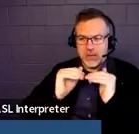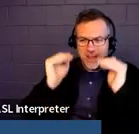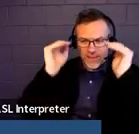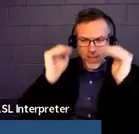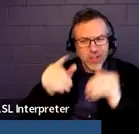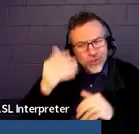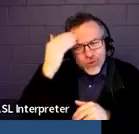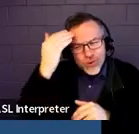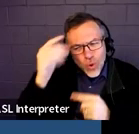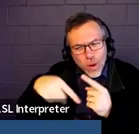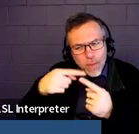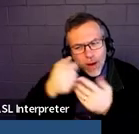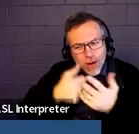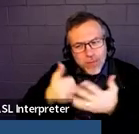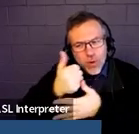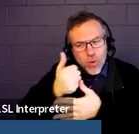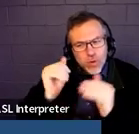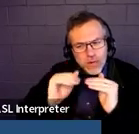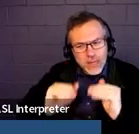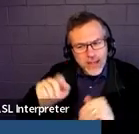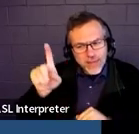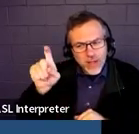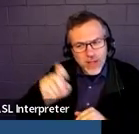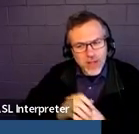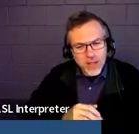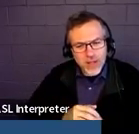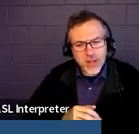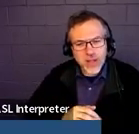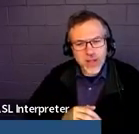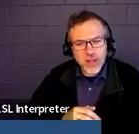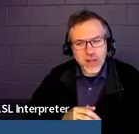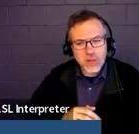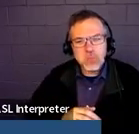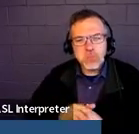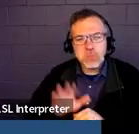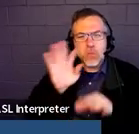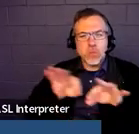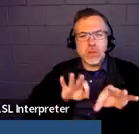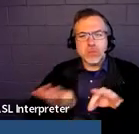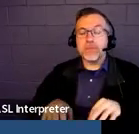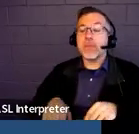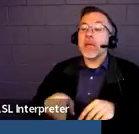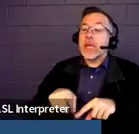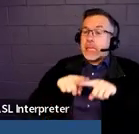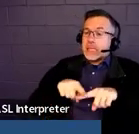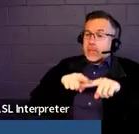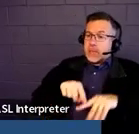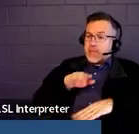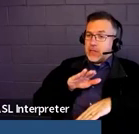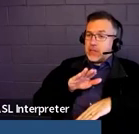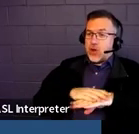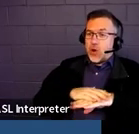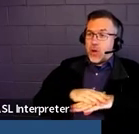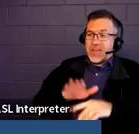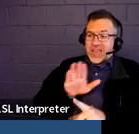the priority levels. So based on the urgent need of the